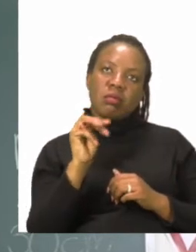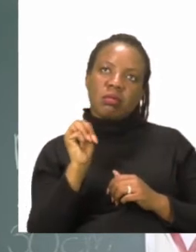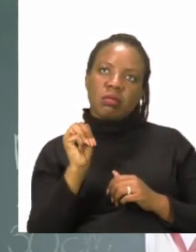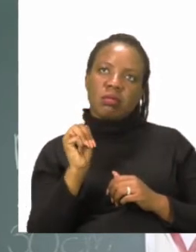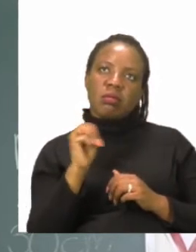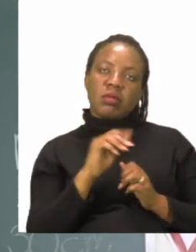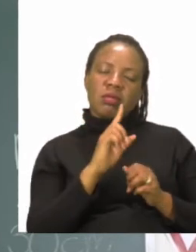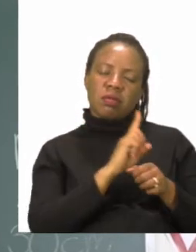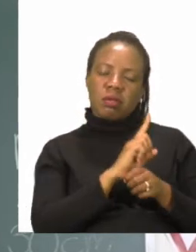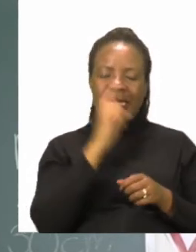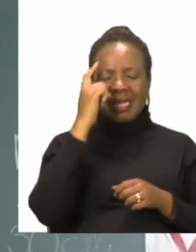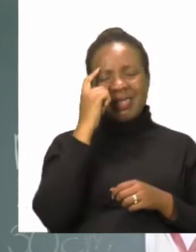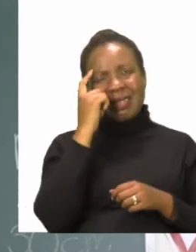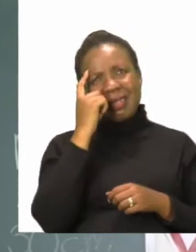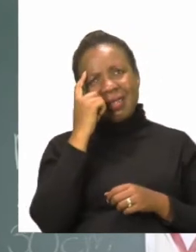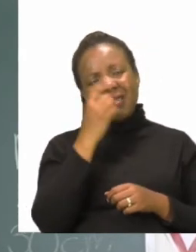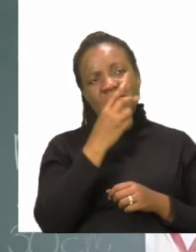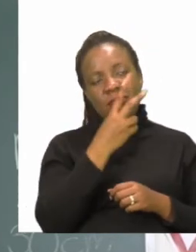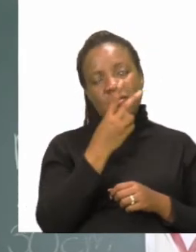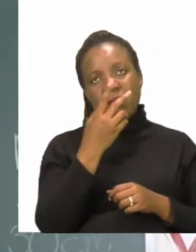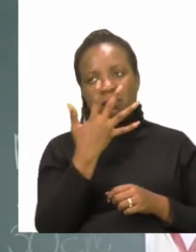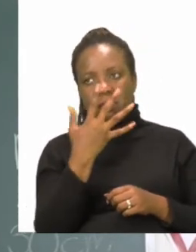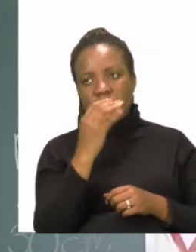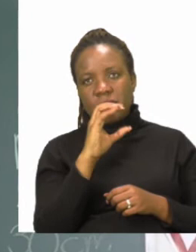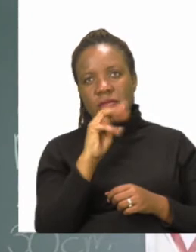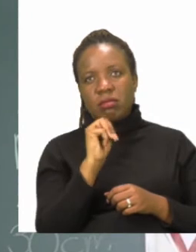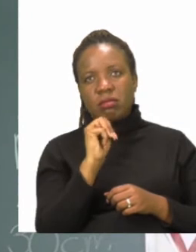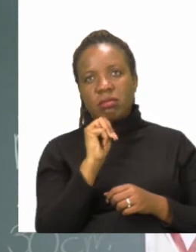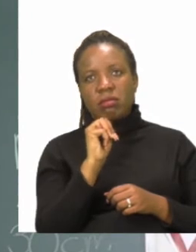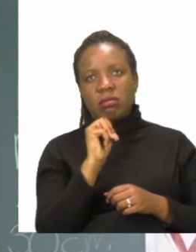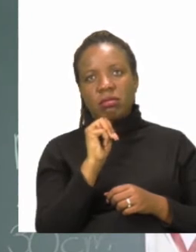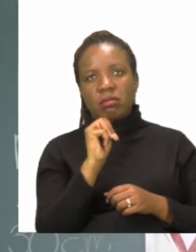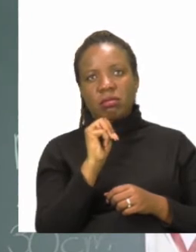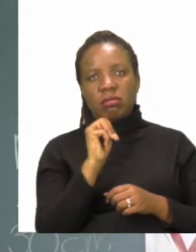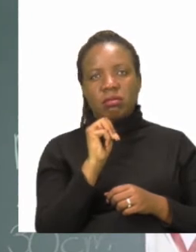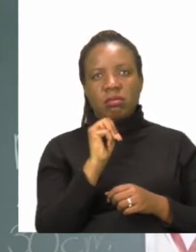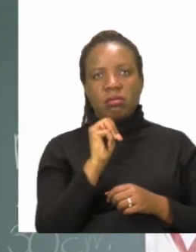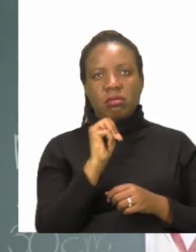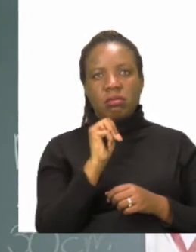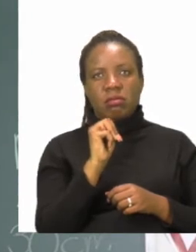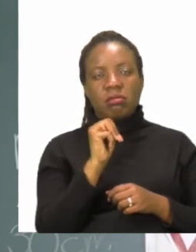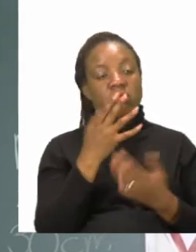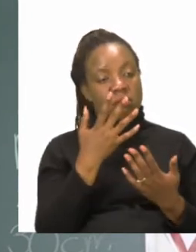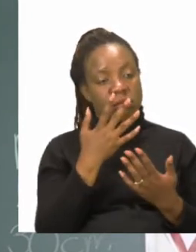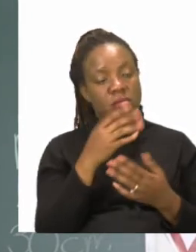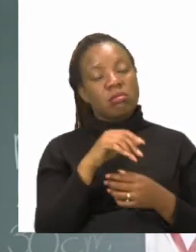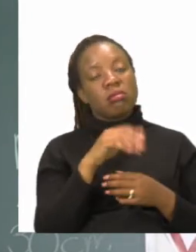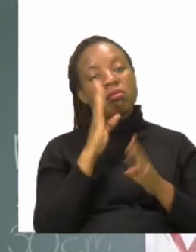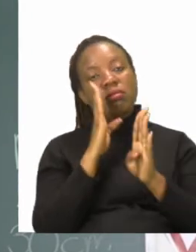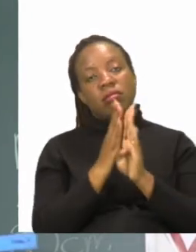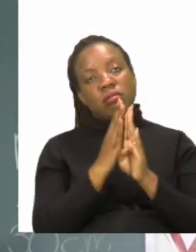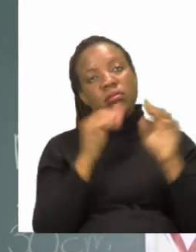have guessed that it is 25 centimeters long, and then I measured it and it